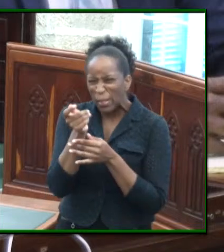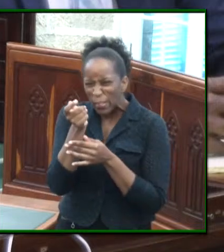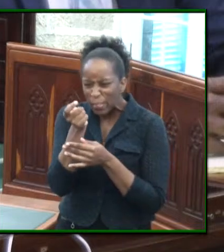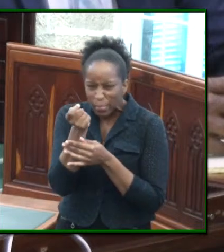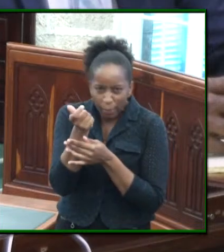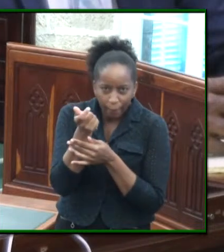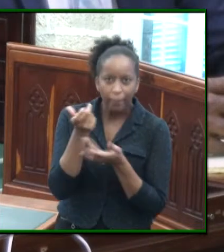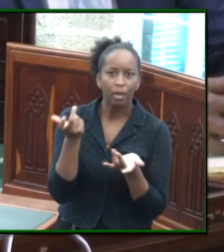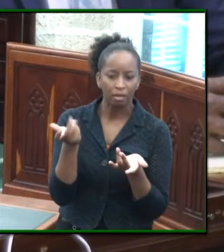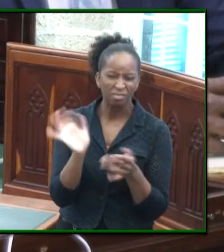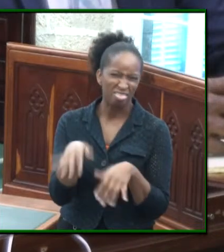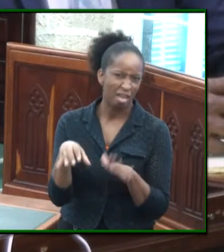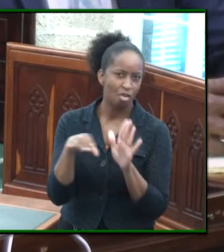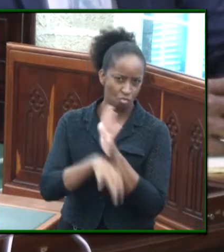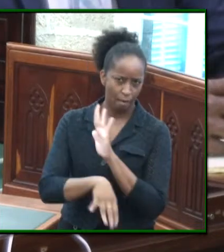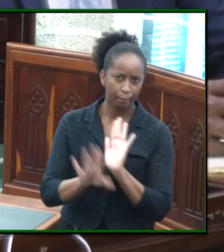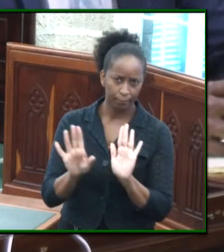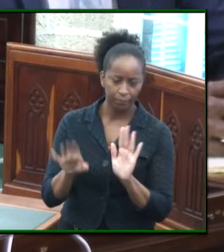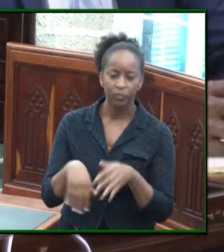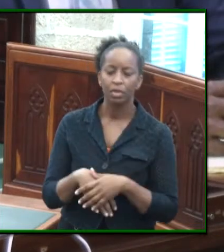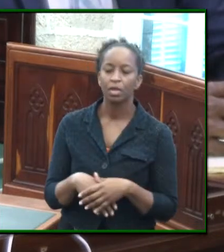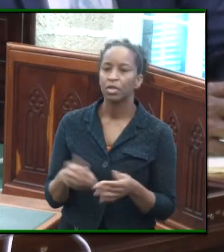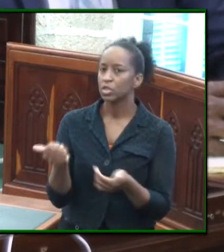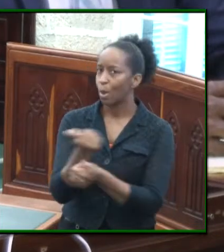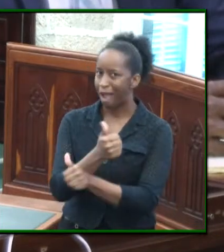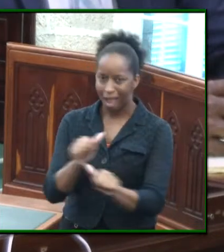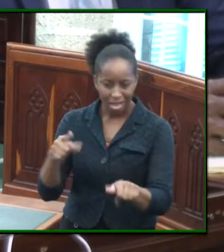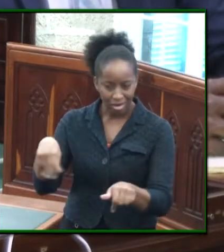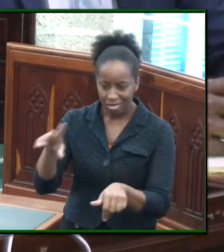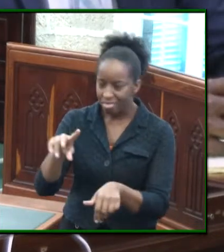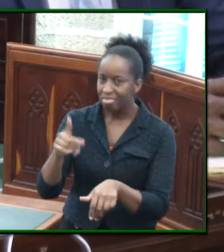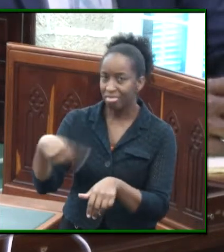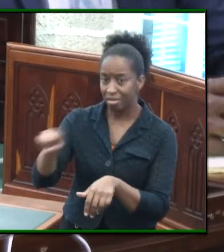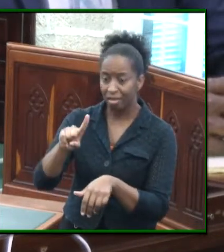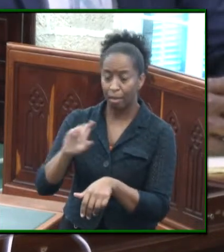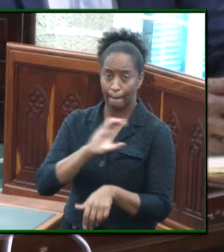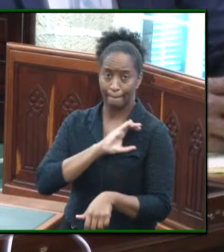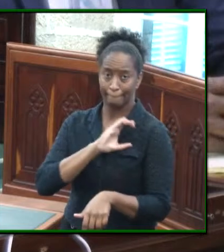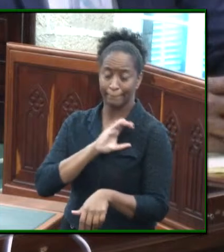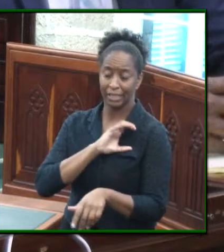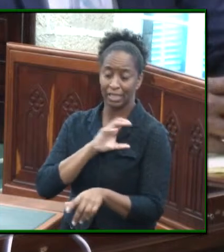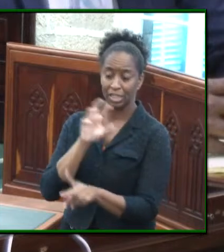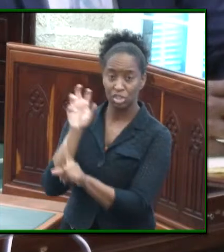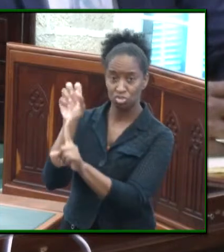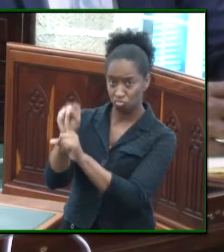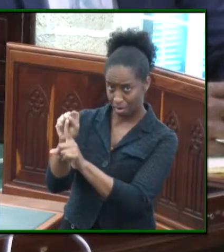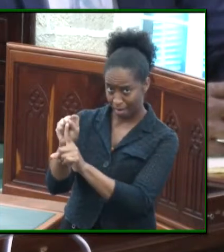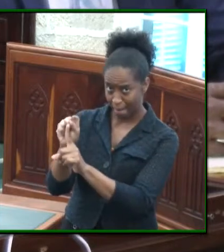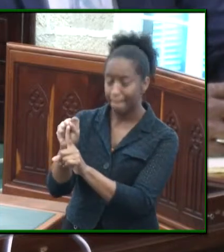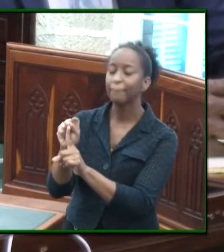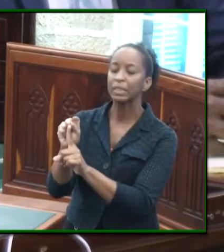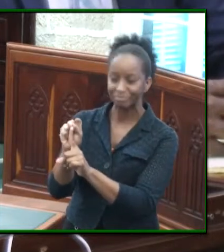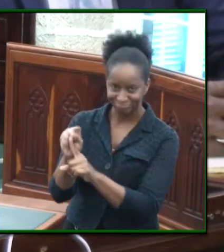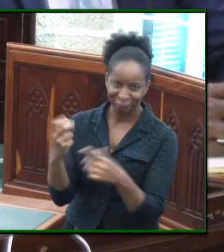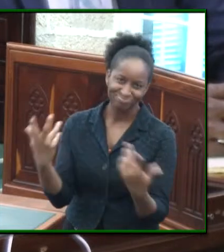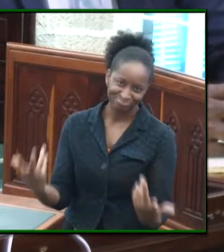all convictions for minor possession would be automatically